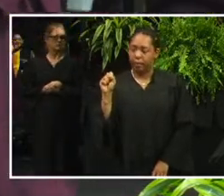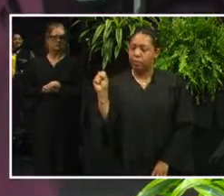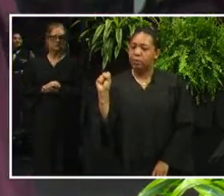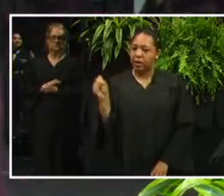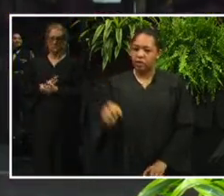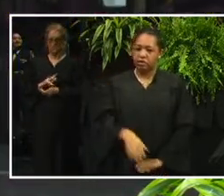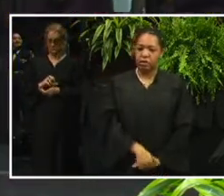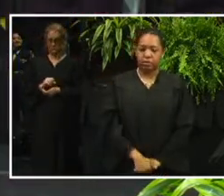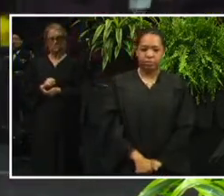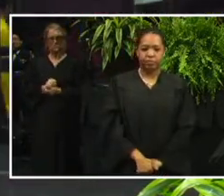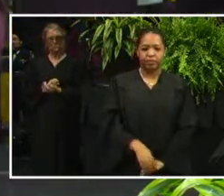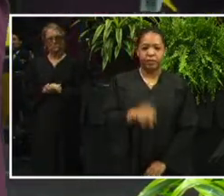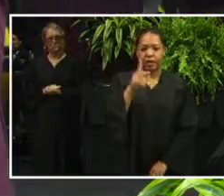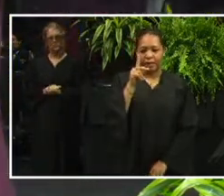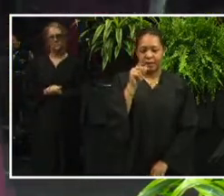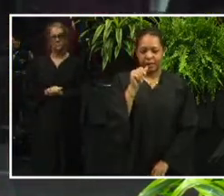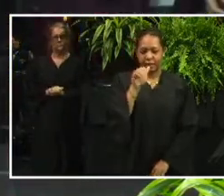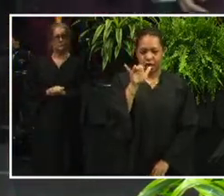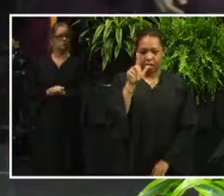Caleb Rogelio Segura.